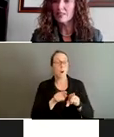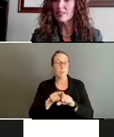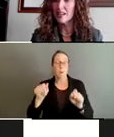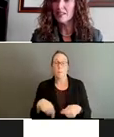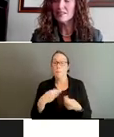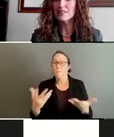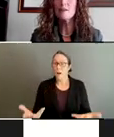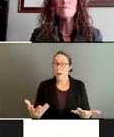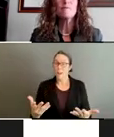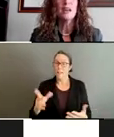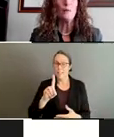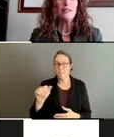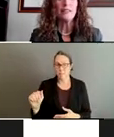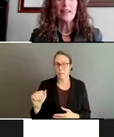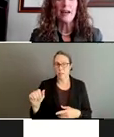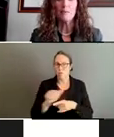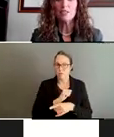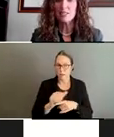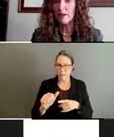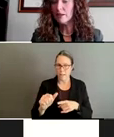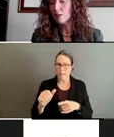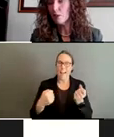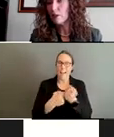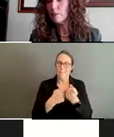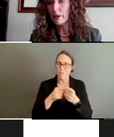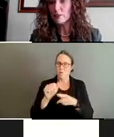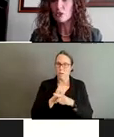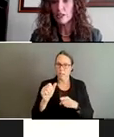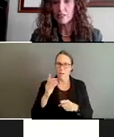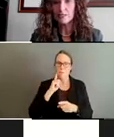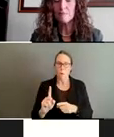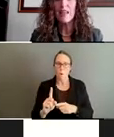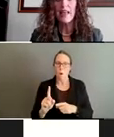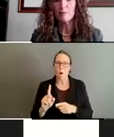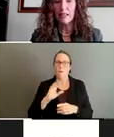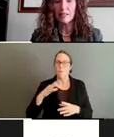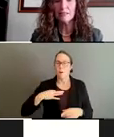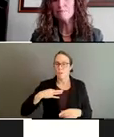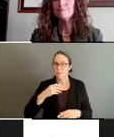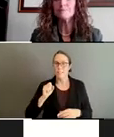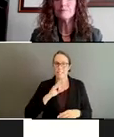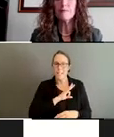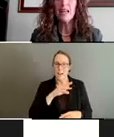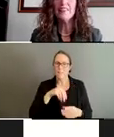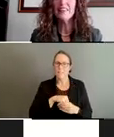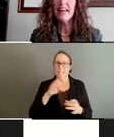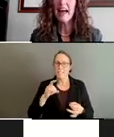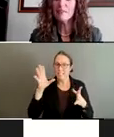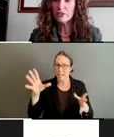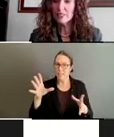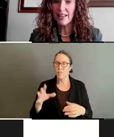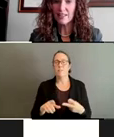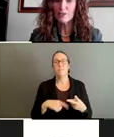disaster assistance sites. We can participate in community preparedness trainings and planning. And